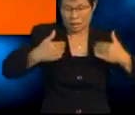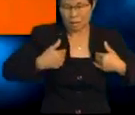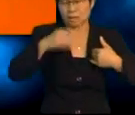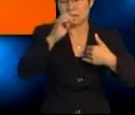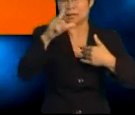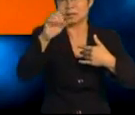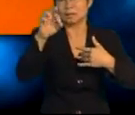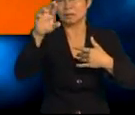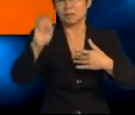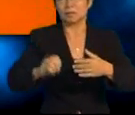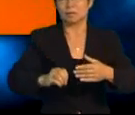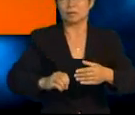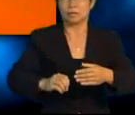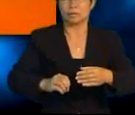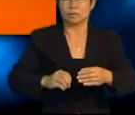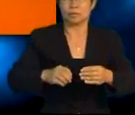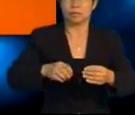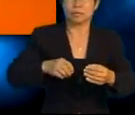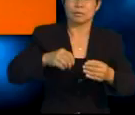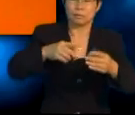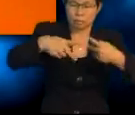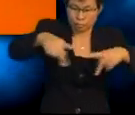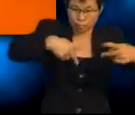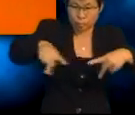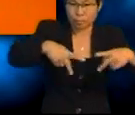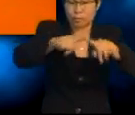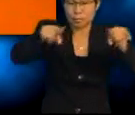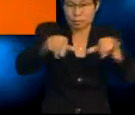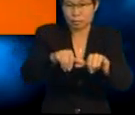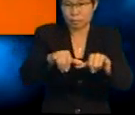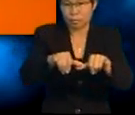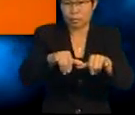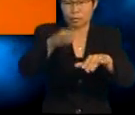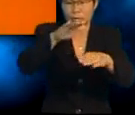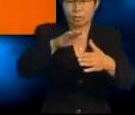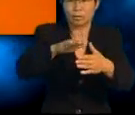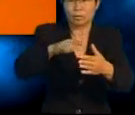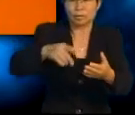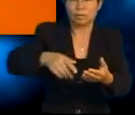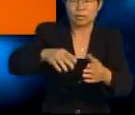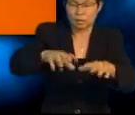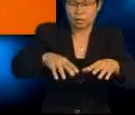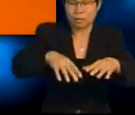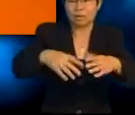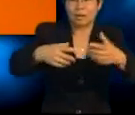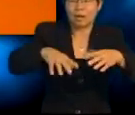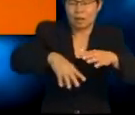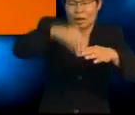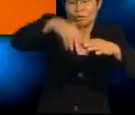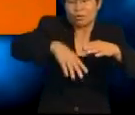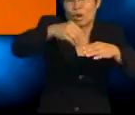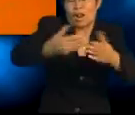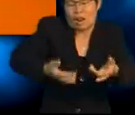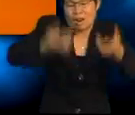electrons, and the effect is that the plastic ruler is able to attract light objects when it is